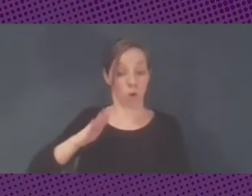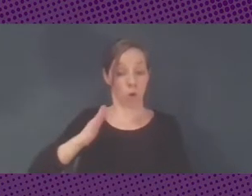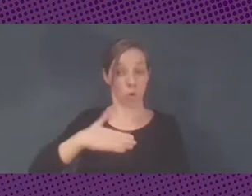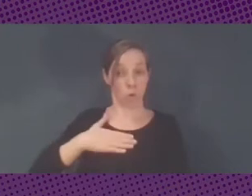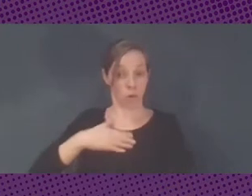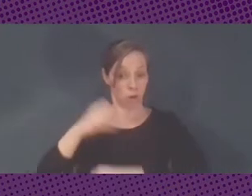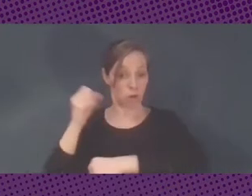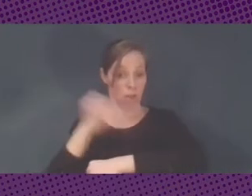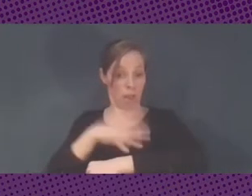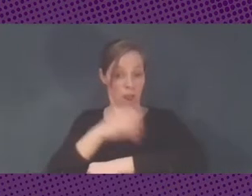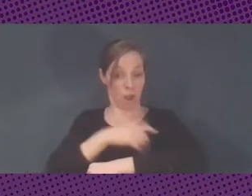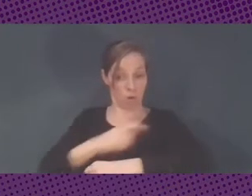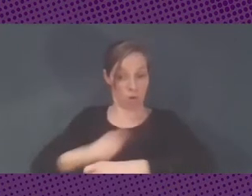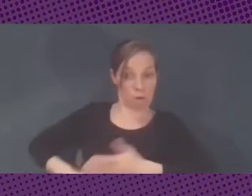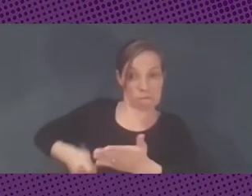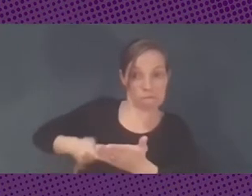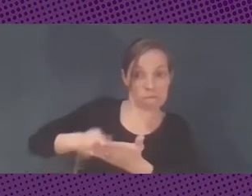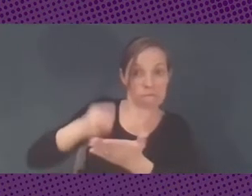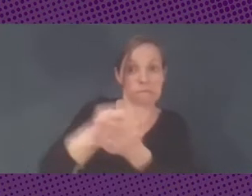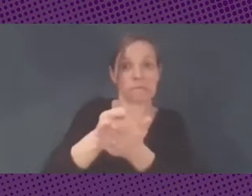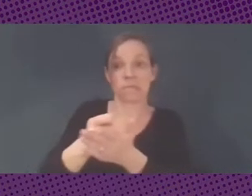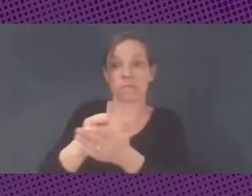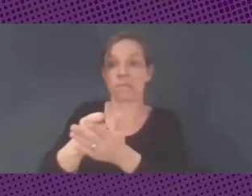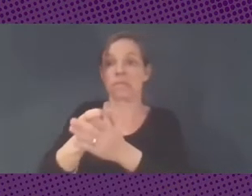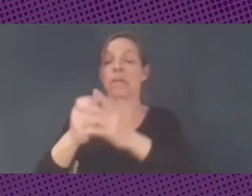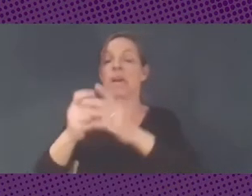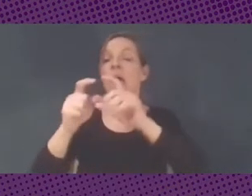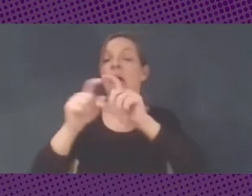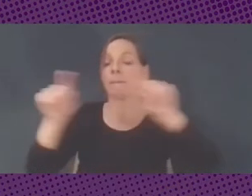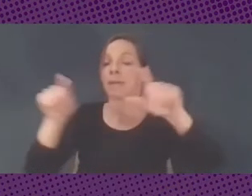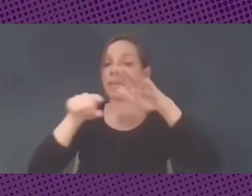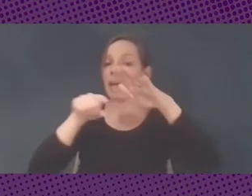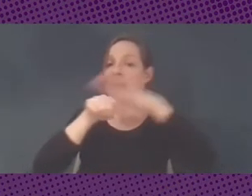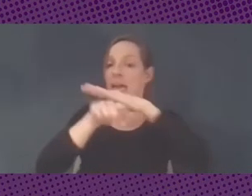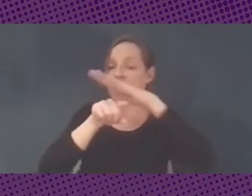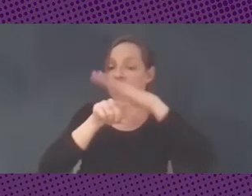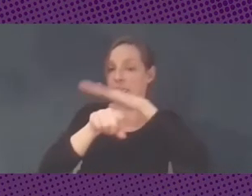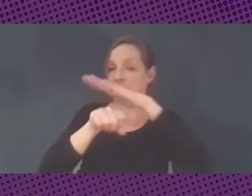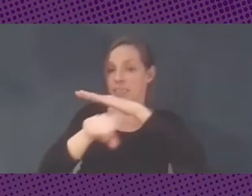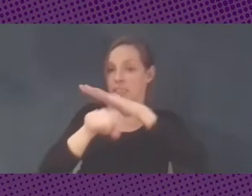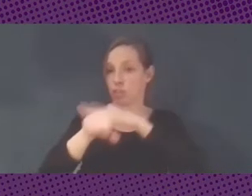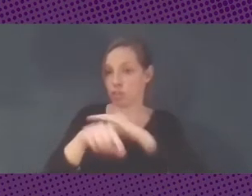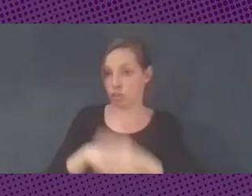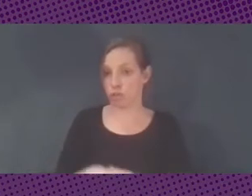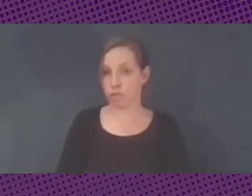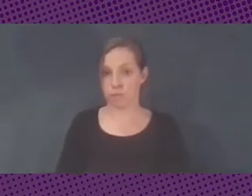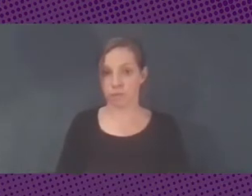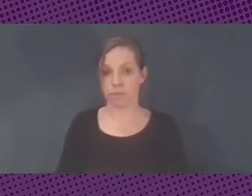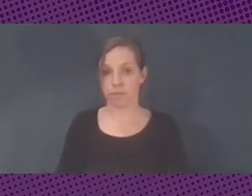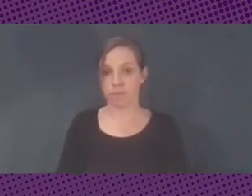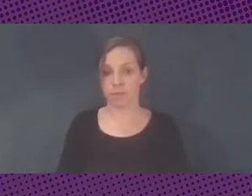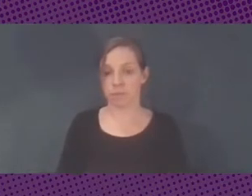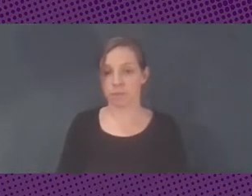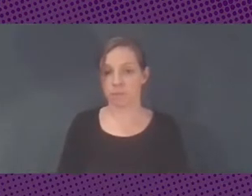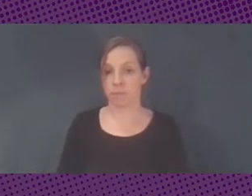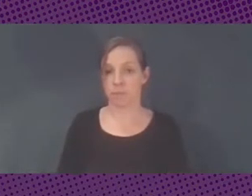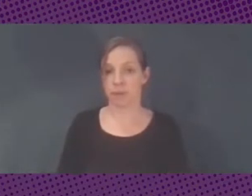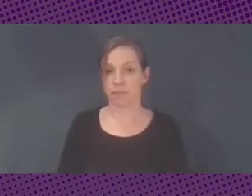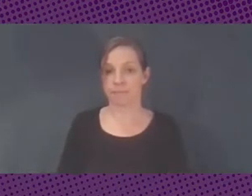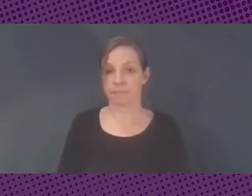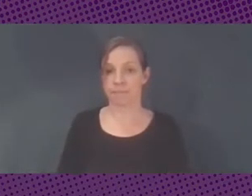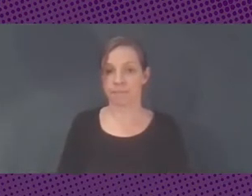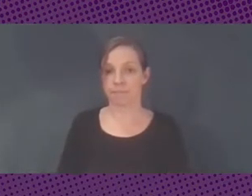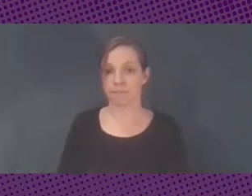need to buy or need to invest our savings in a way that generates some revenue for them